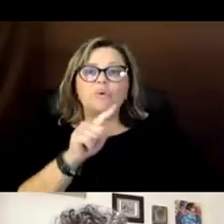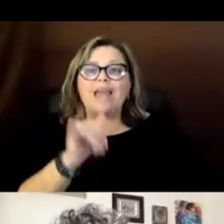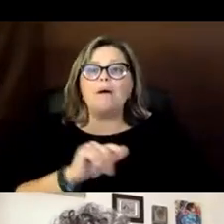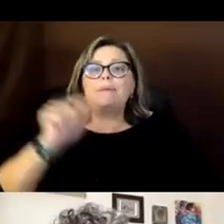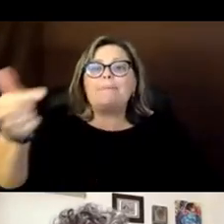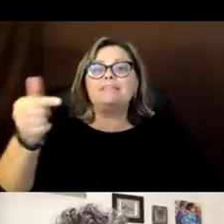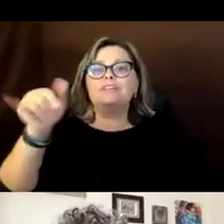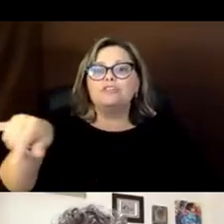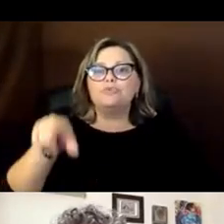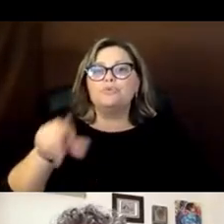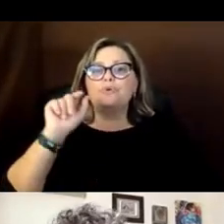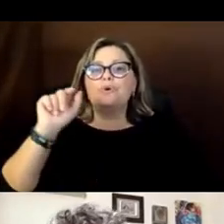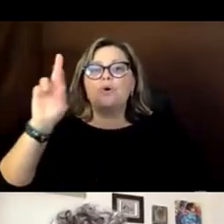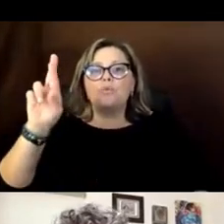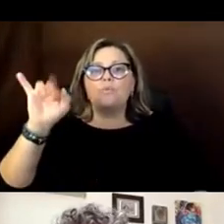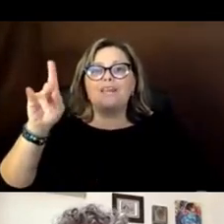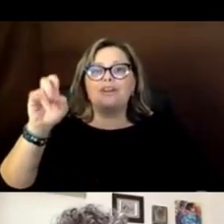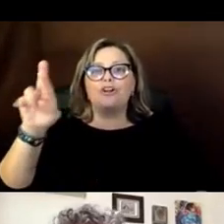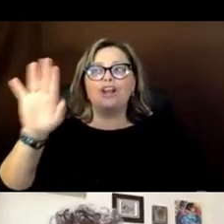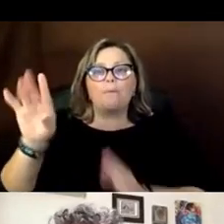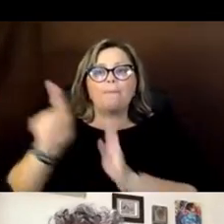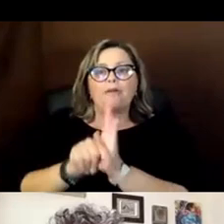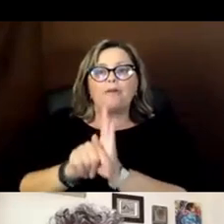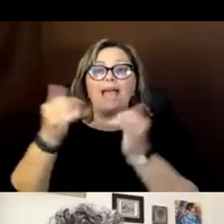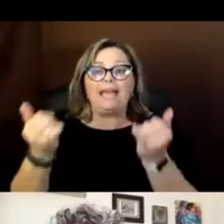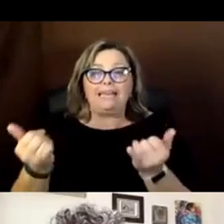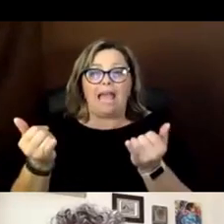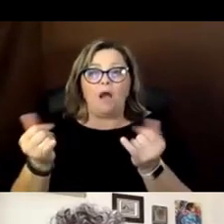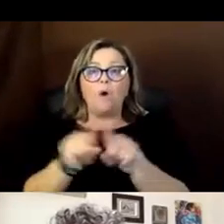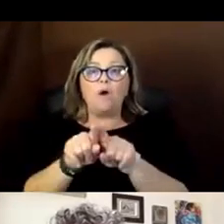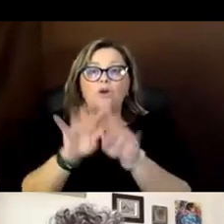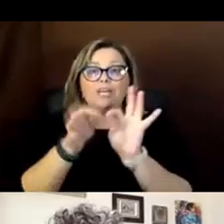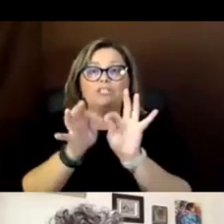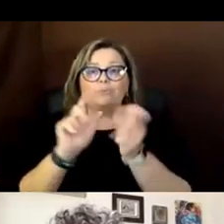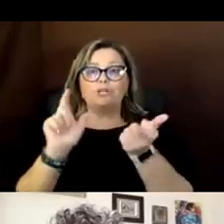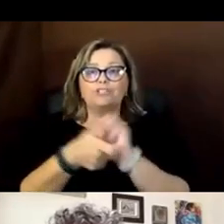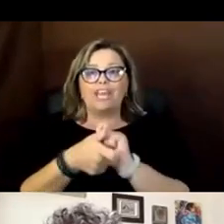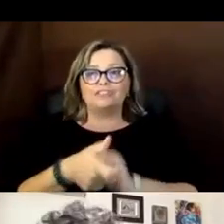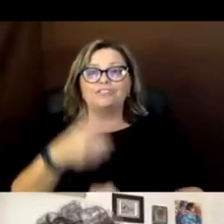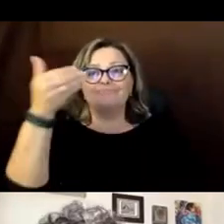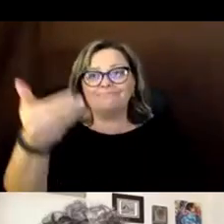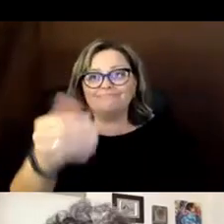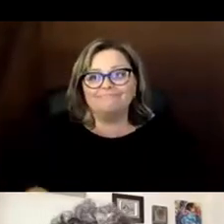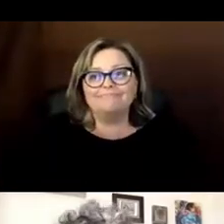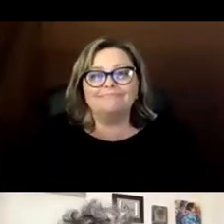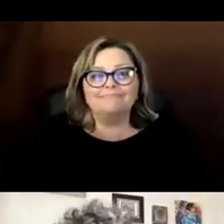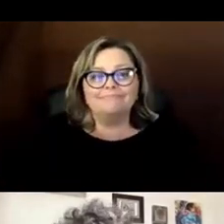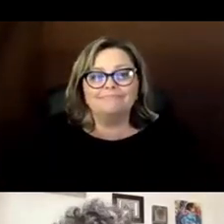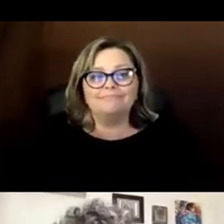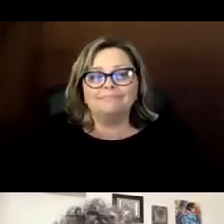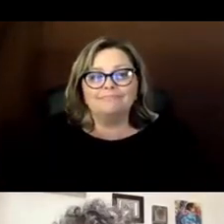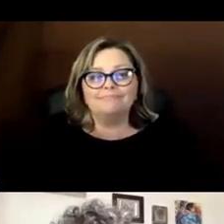a deep background, and I much respect her knowledge of this entire area. Thank you. Thank you so much.